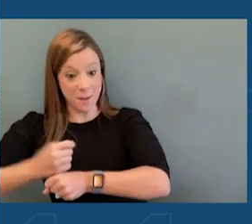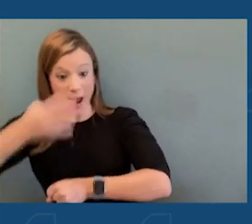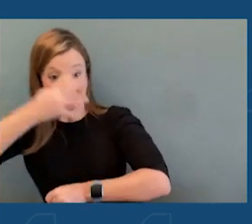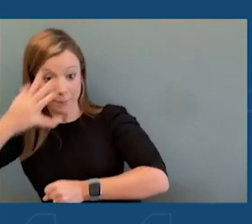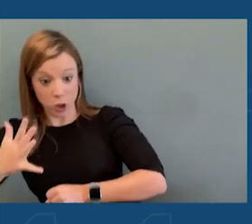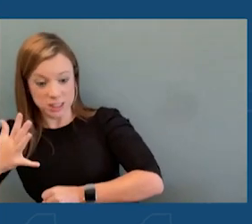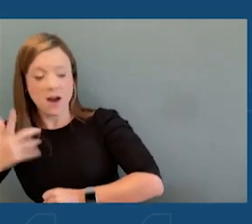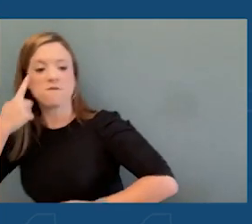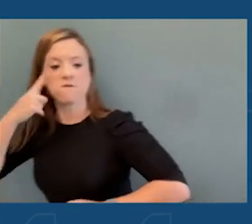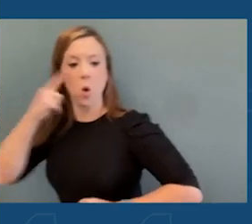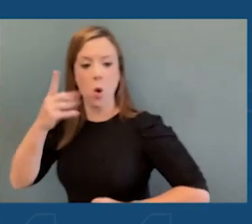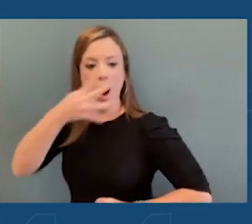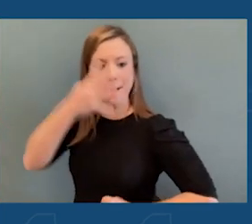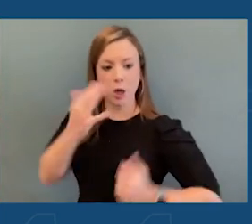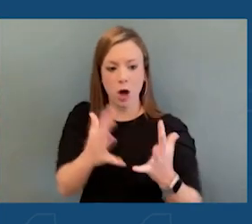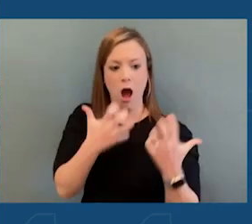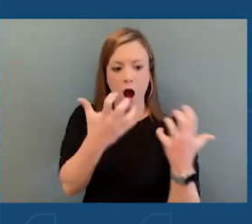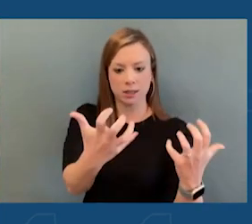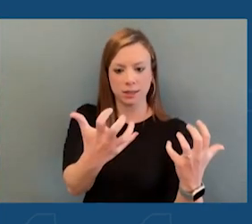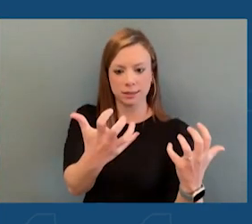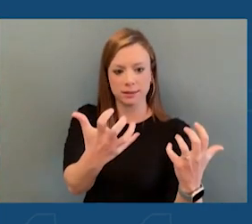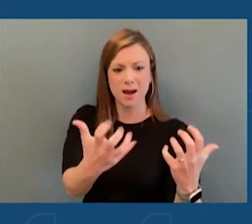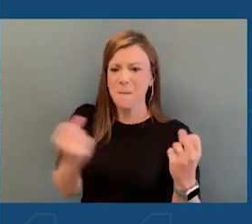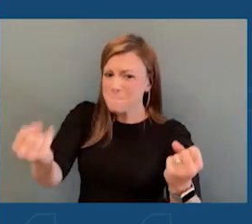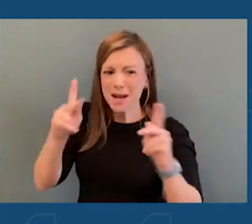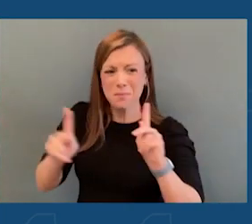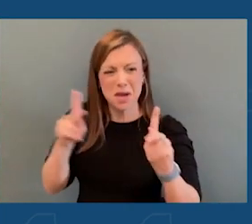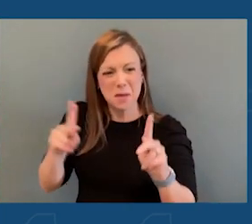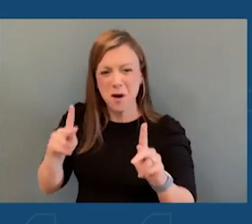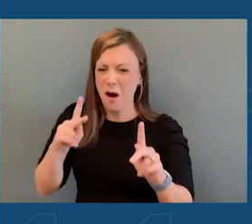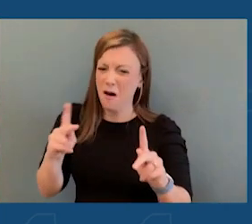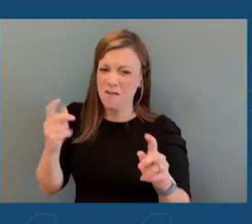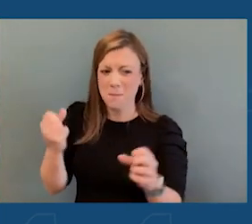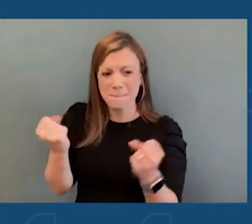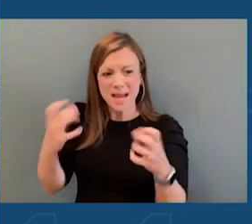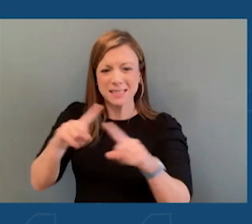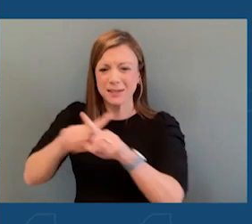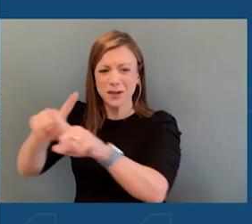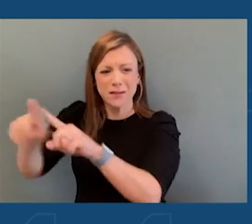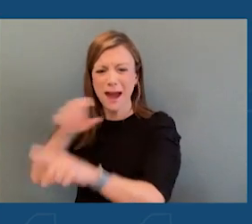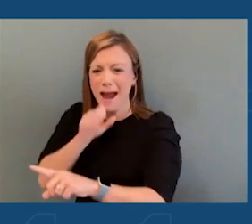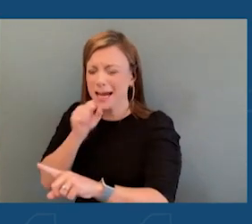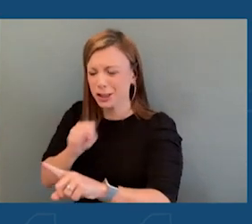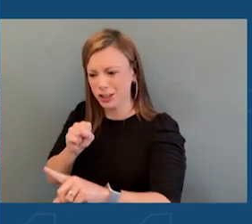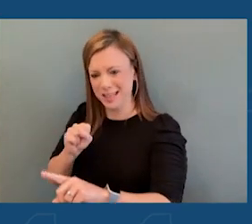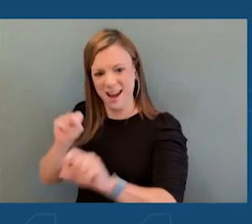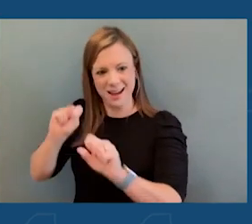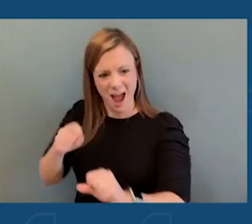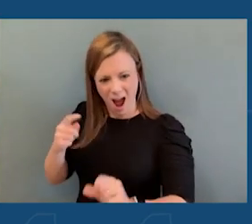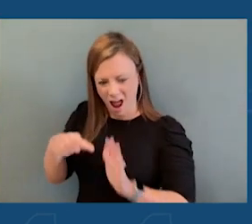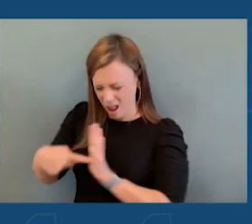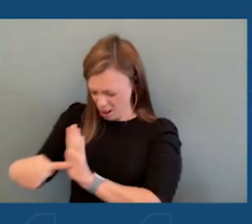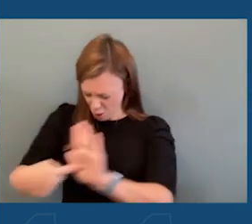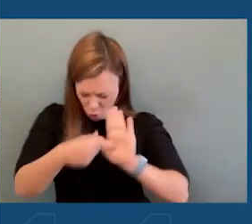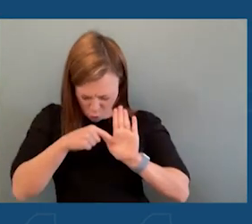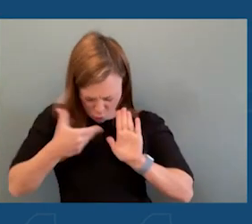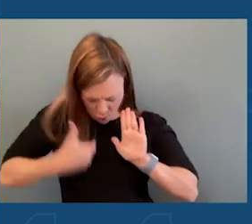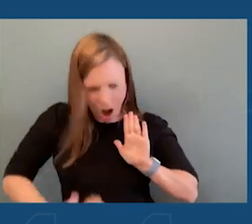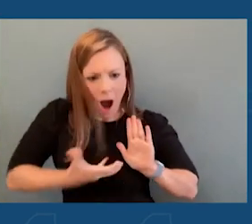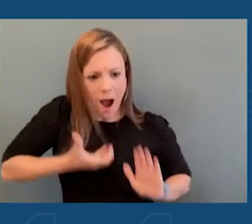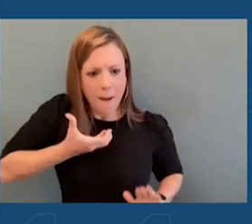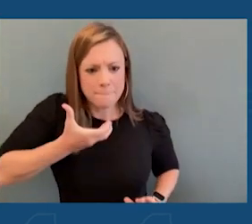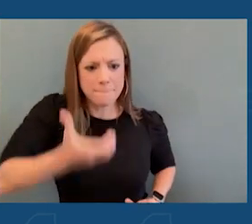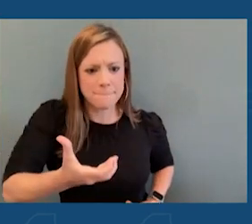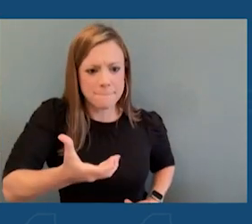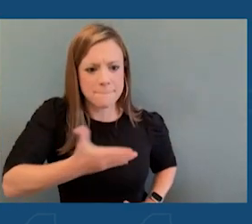work, hundreds of people of all ages will use theater to revel in their unique identities and culture. And